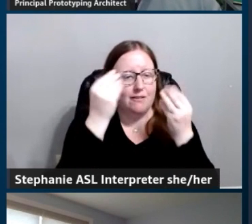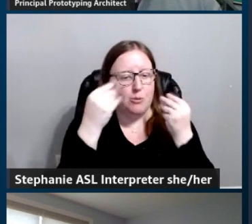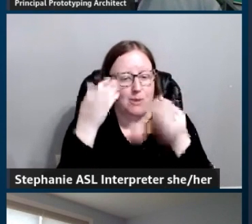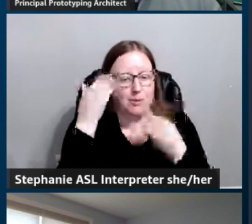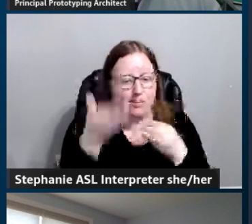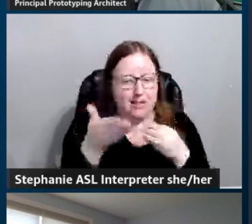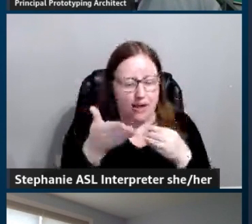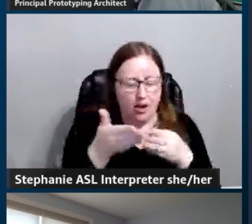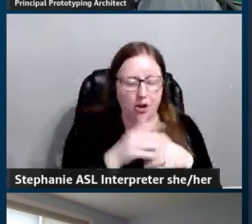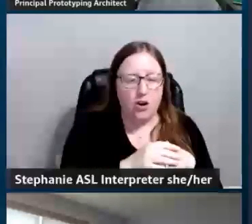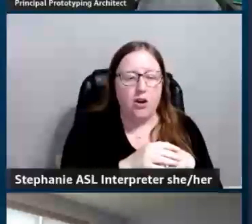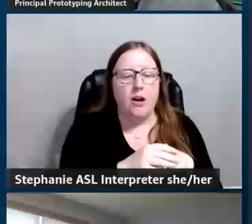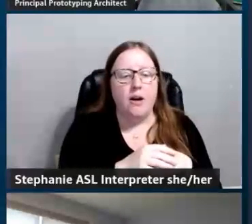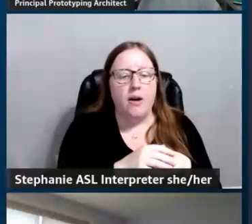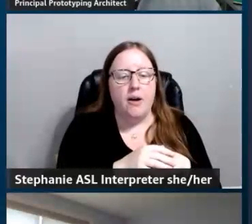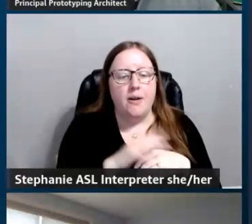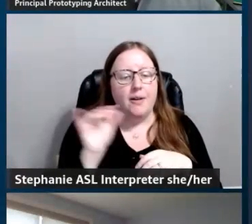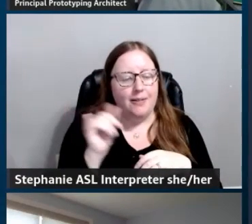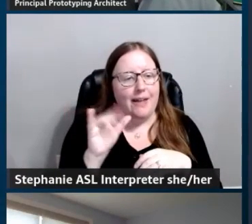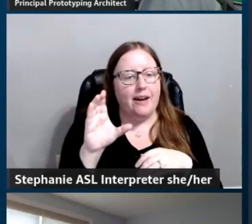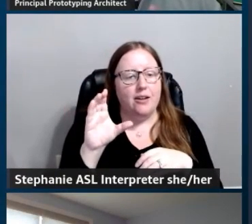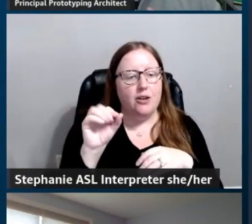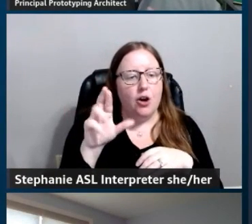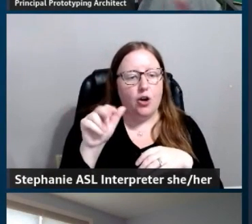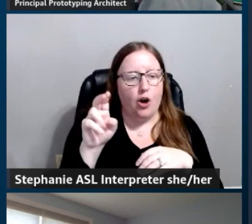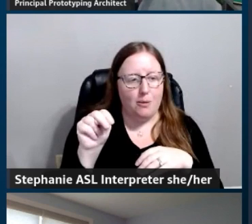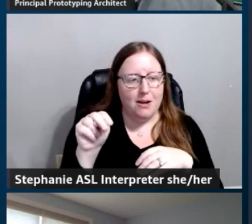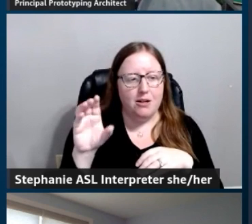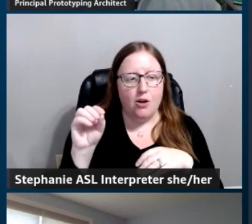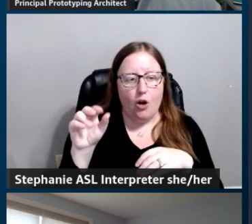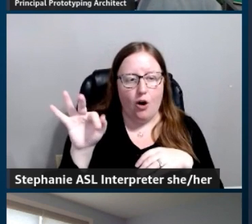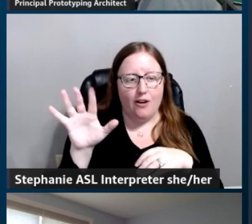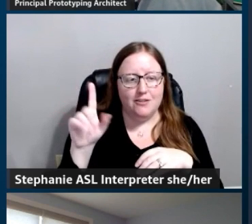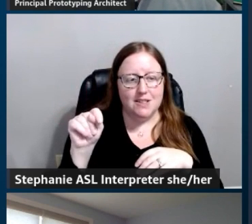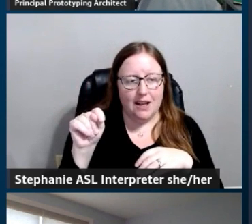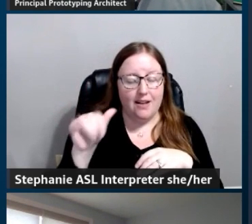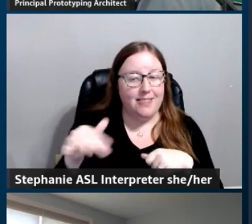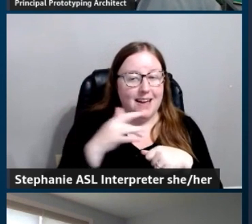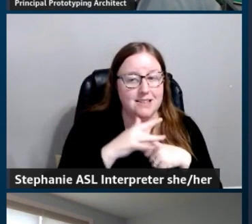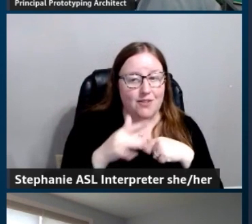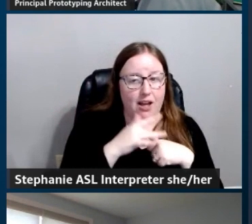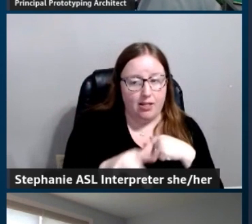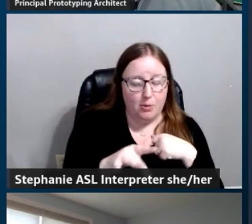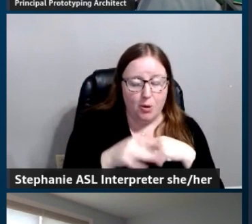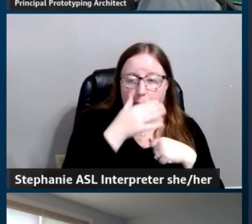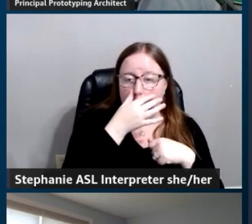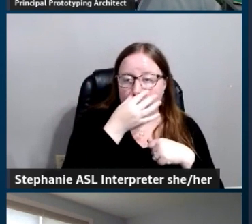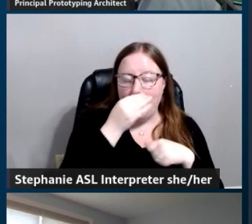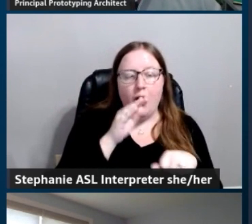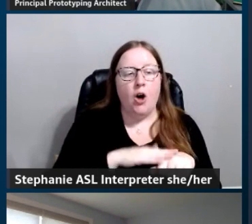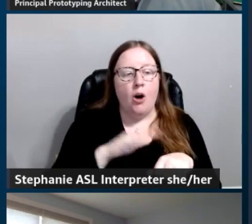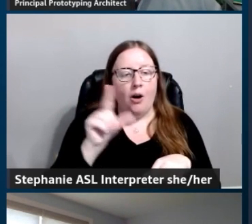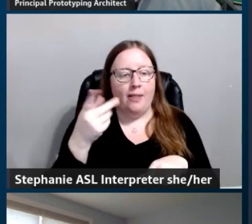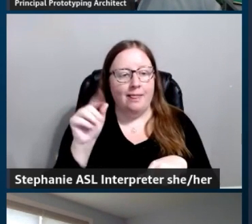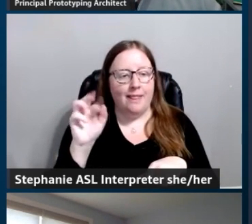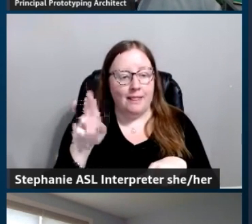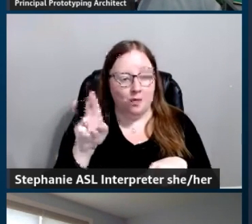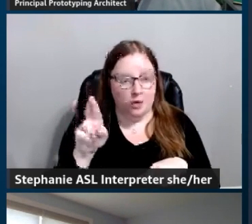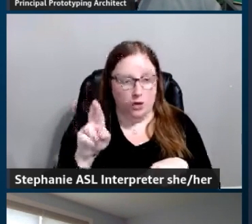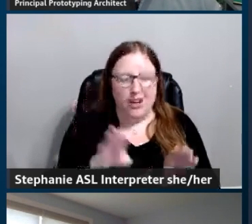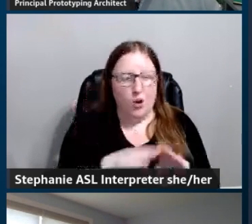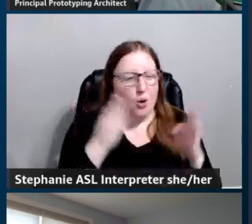asset, such as a carbon offset, would be available on the ledger and open to